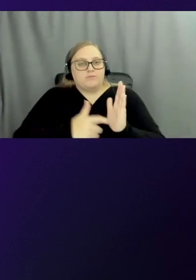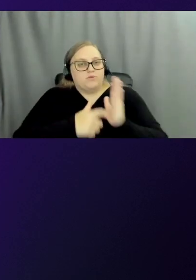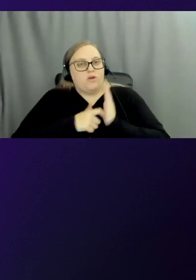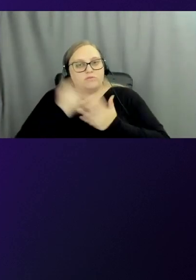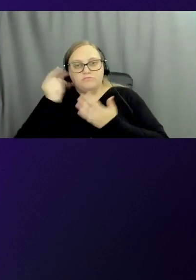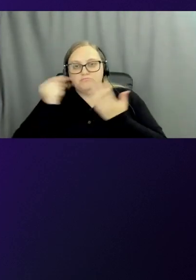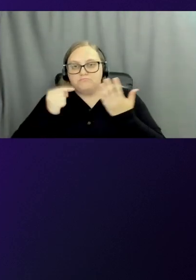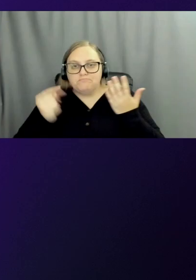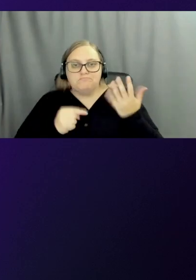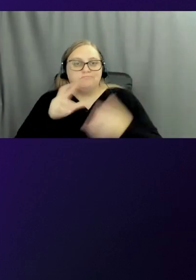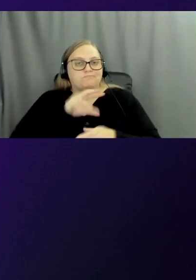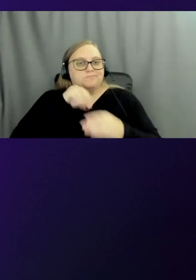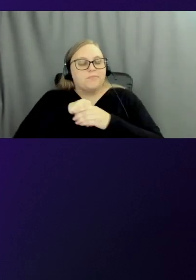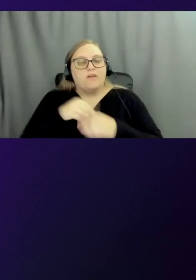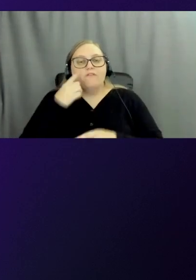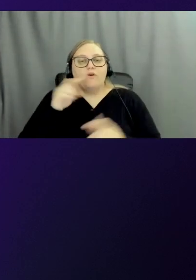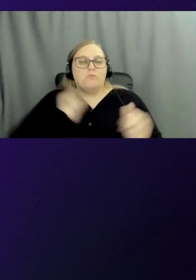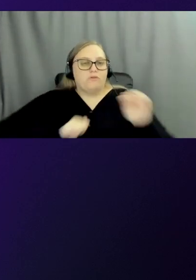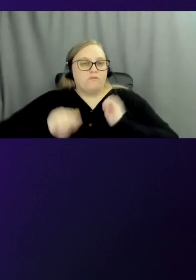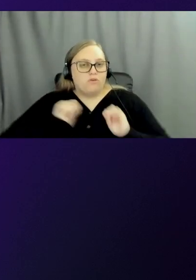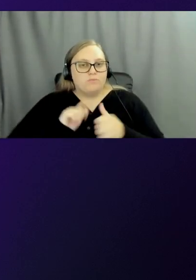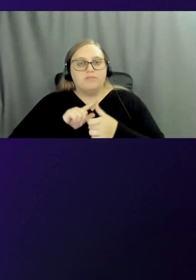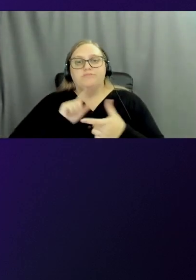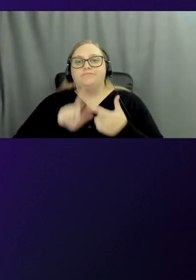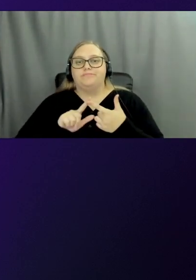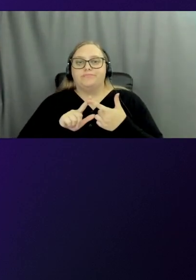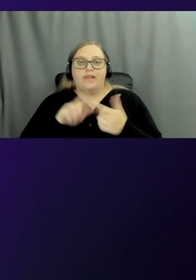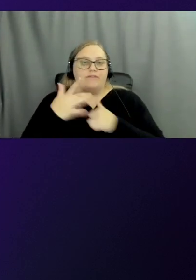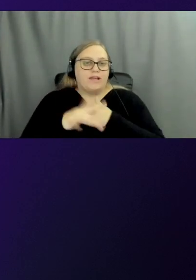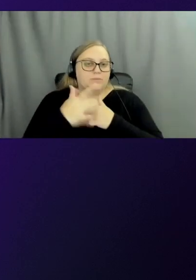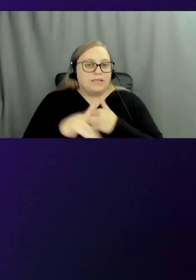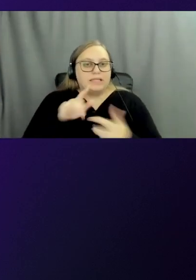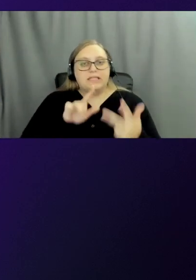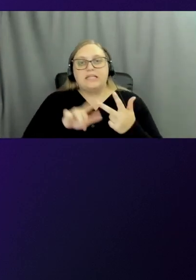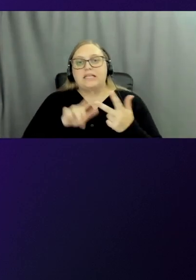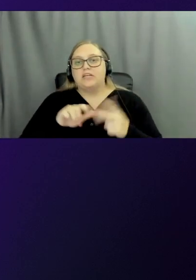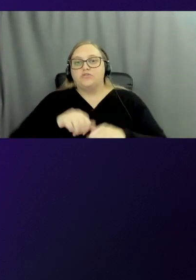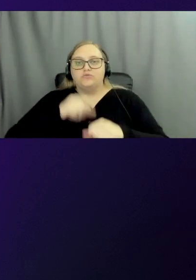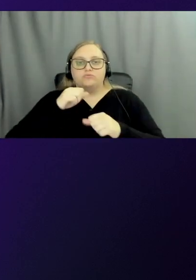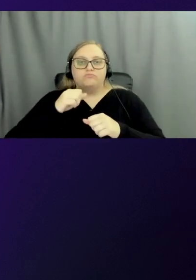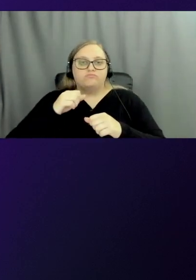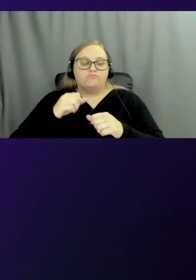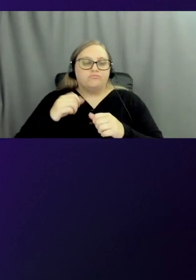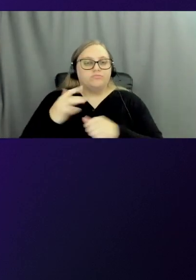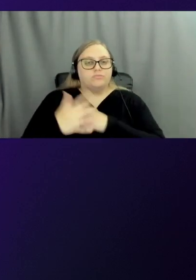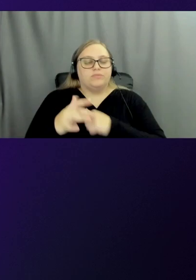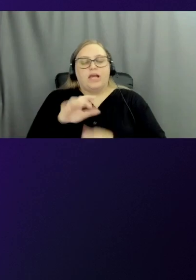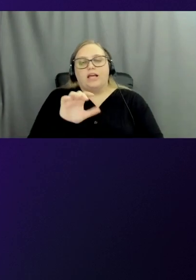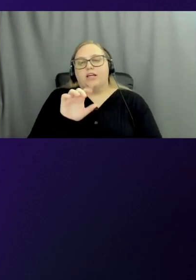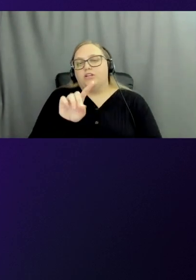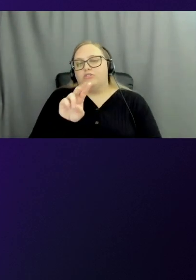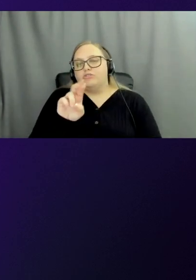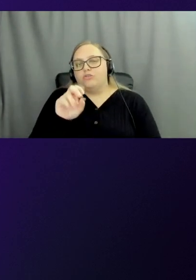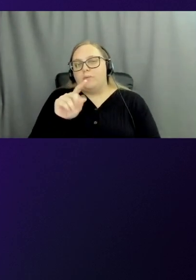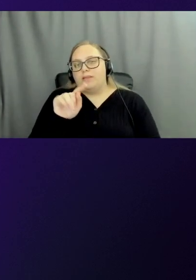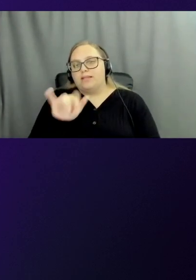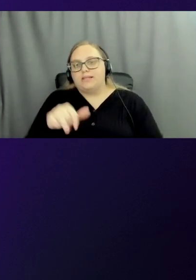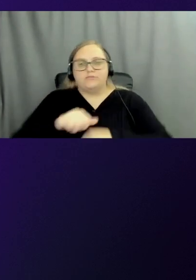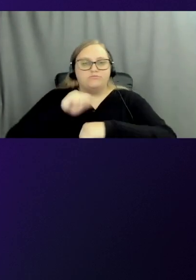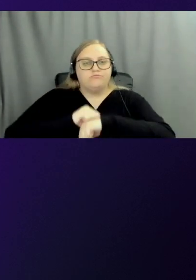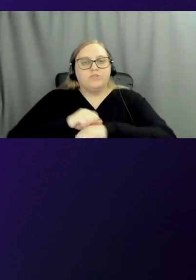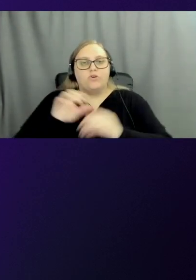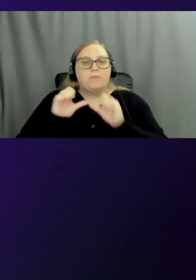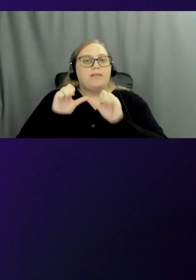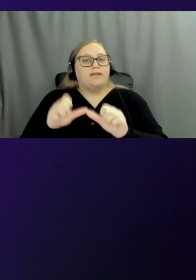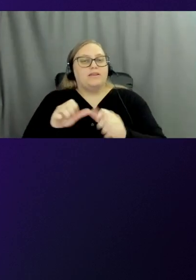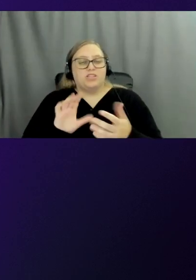terms of the performance, in terms of the availability, durability, and so on. So we have heard that our customers really need